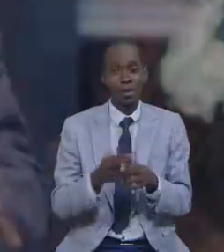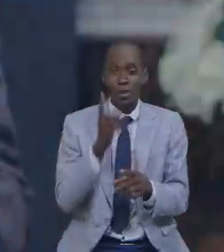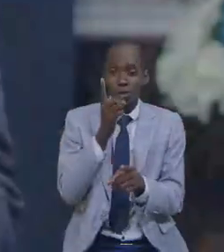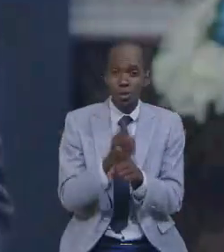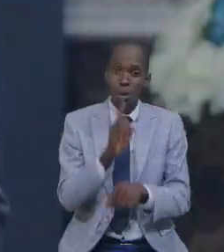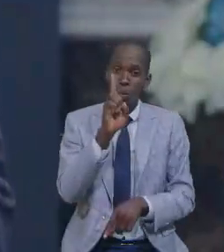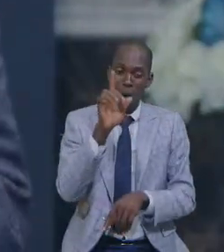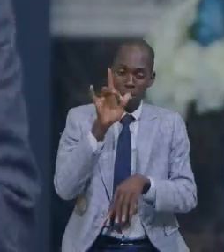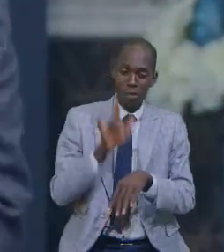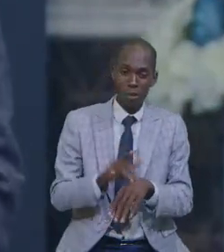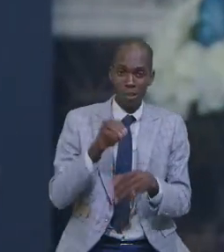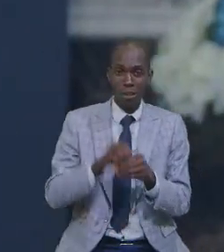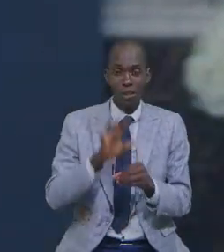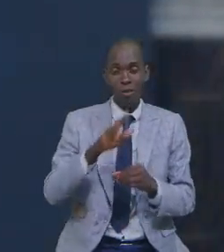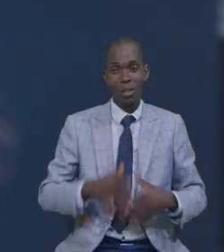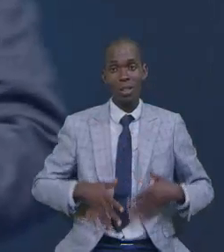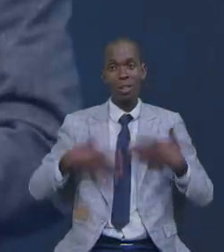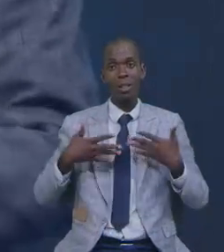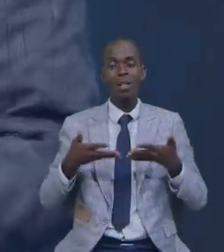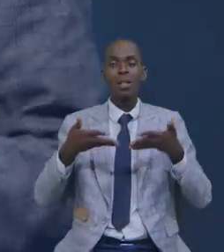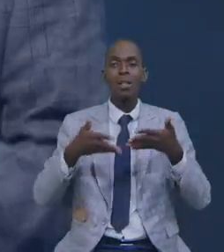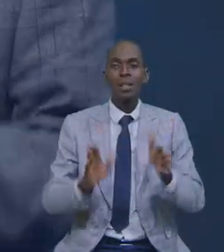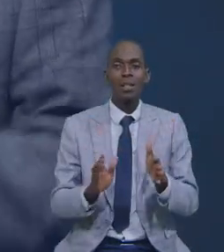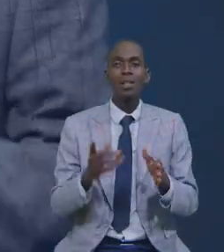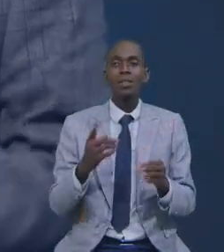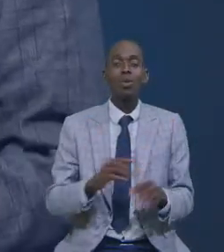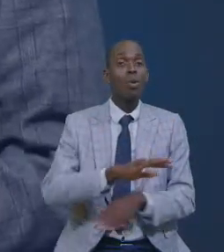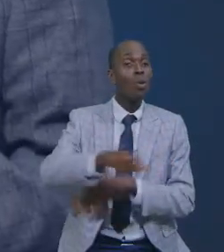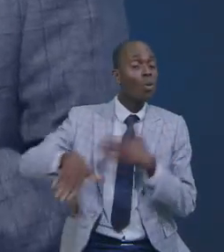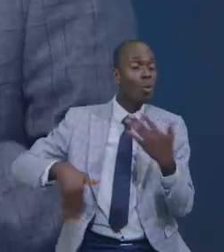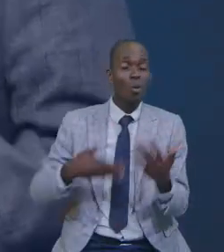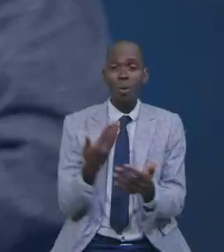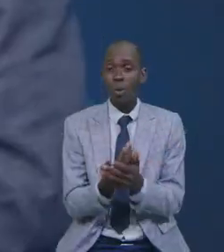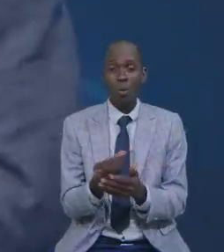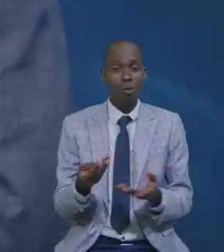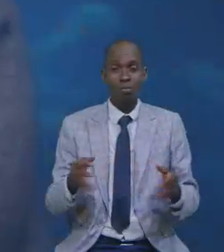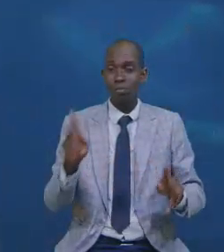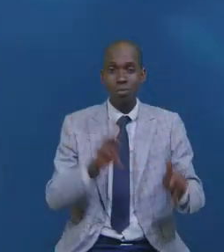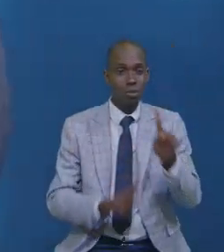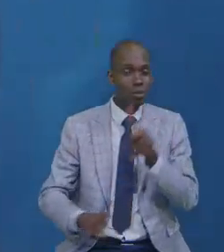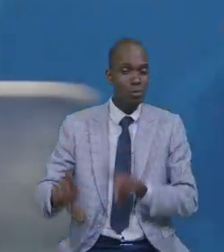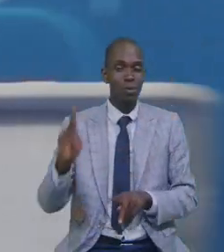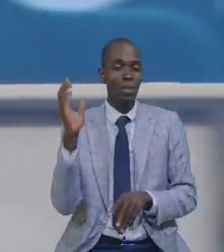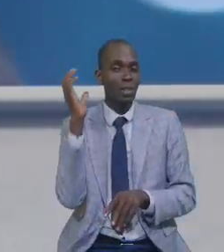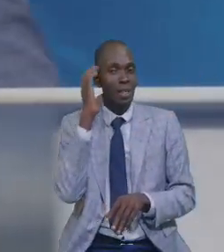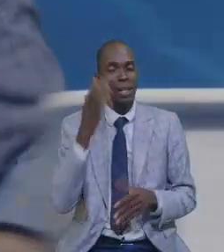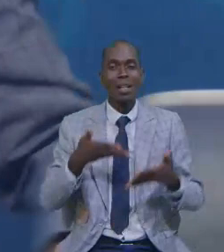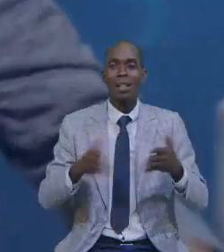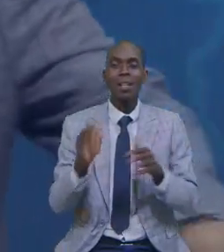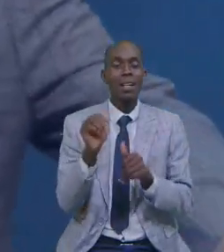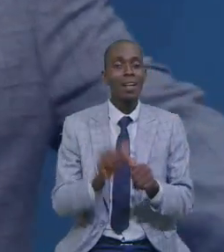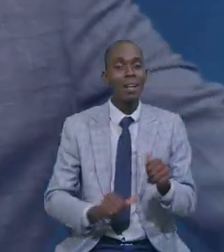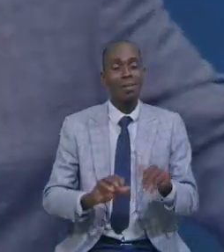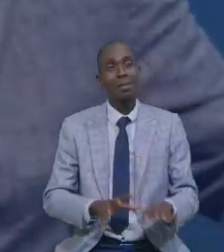in your life, let the whole land, let them hear. And let every